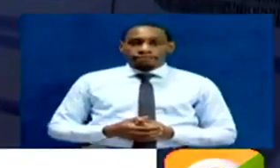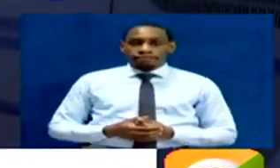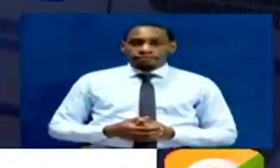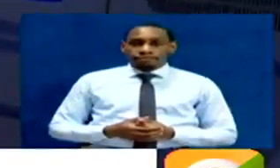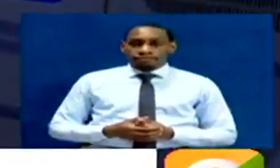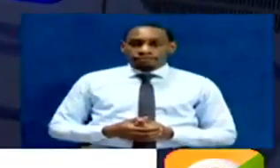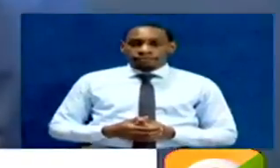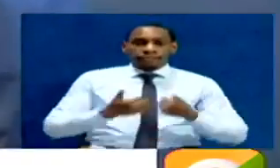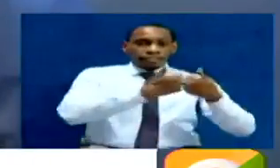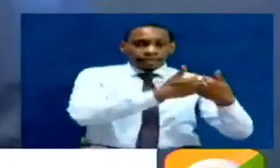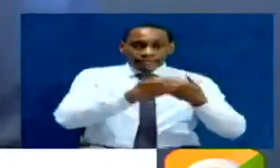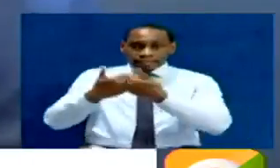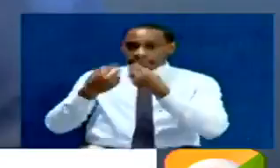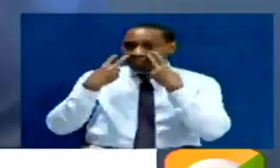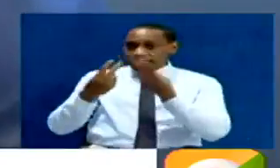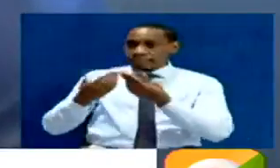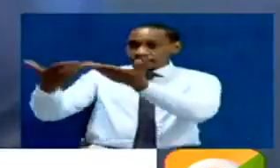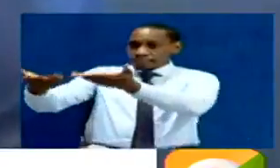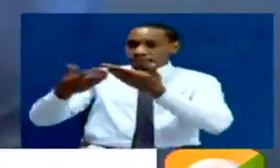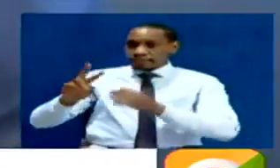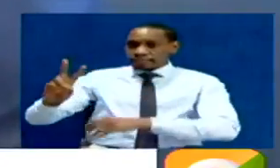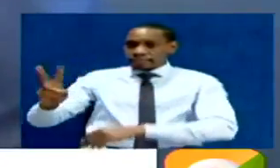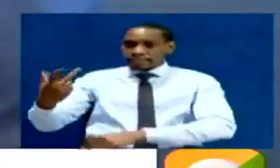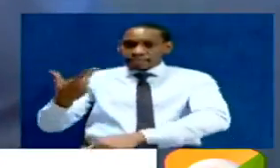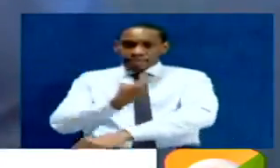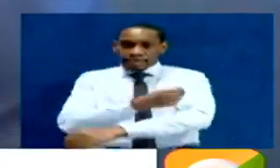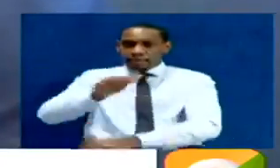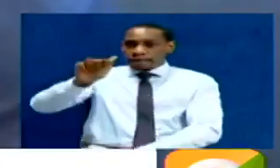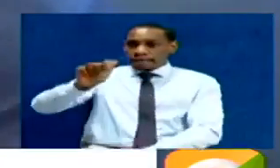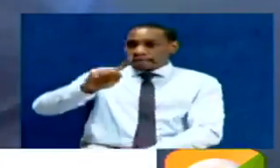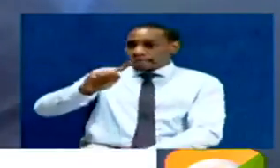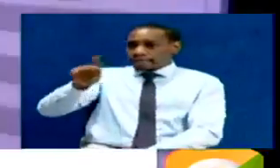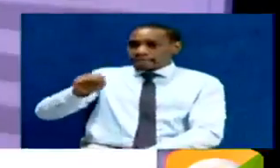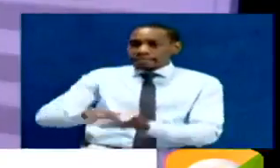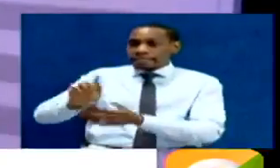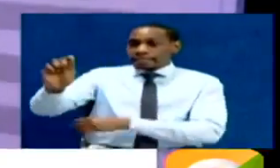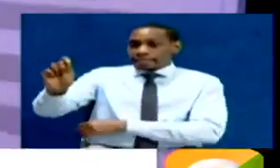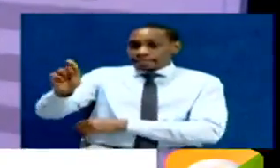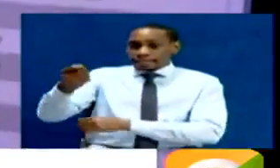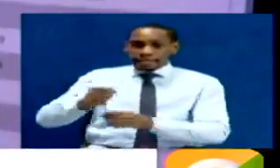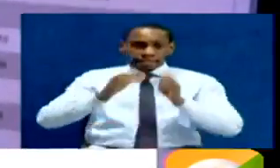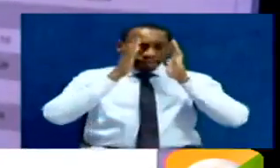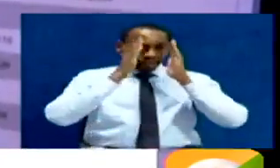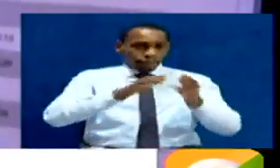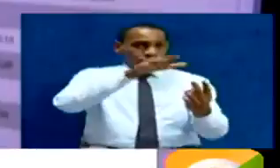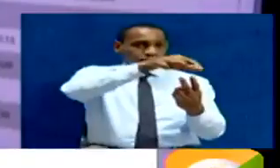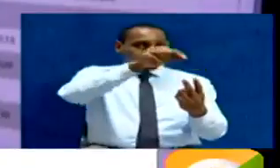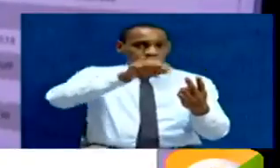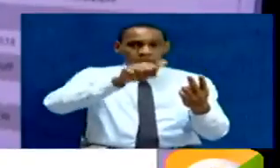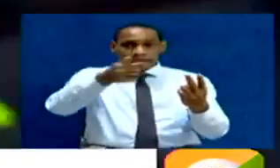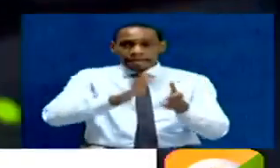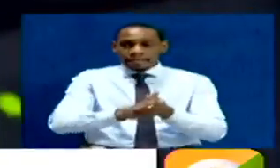With hitches experienced in the acquisition of the second dose of the AstraZeneca vaccine, Kenya has been looking for